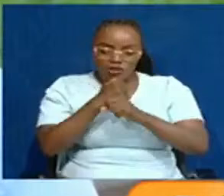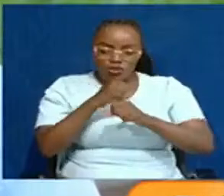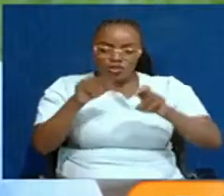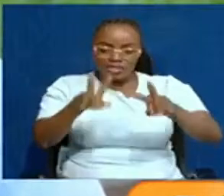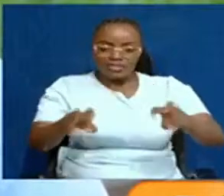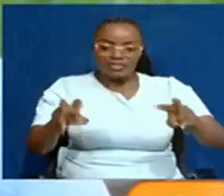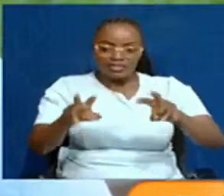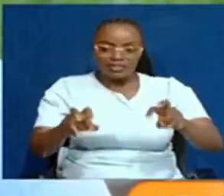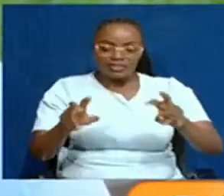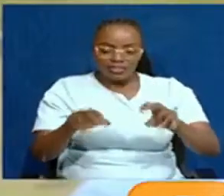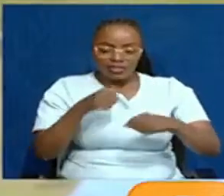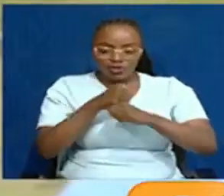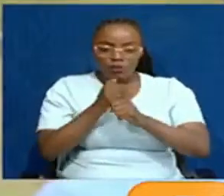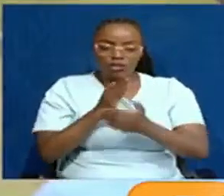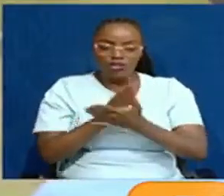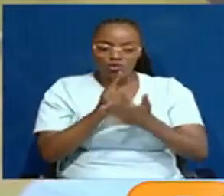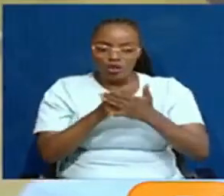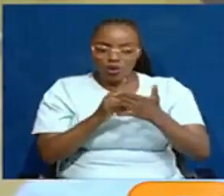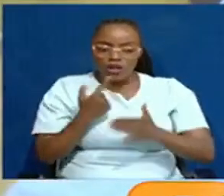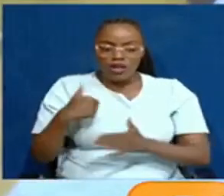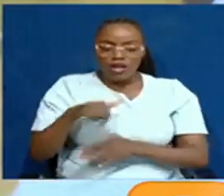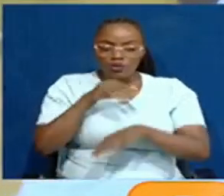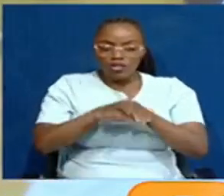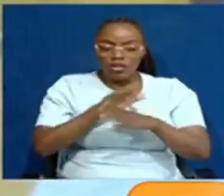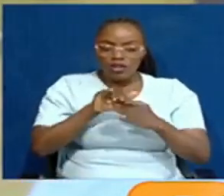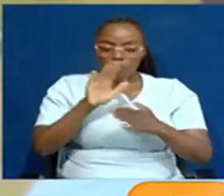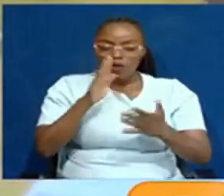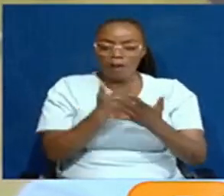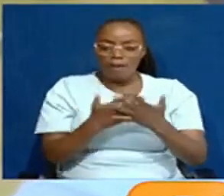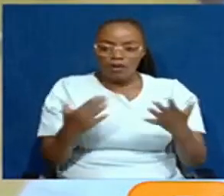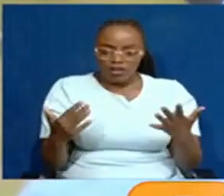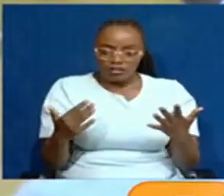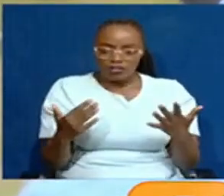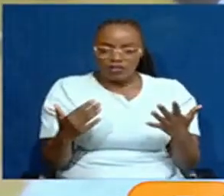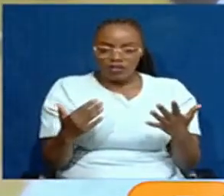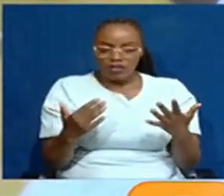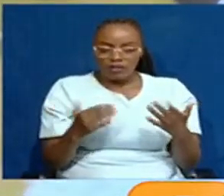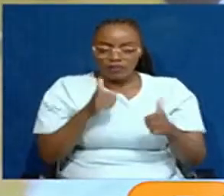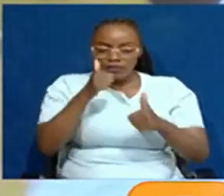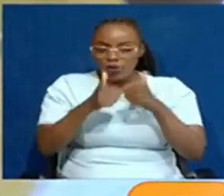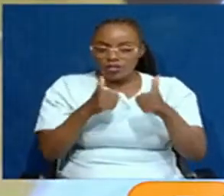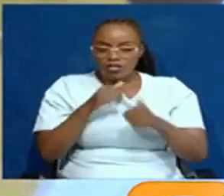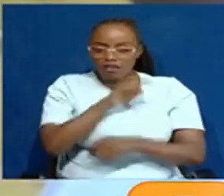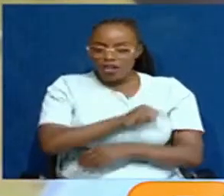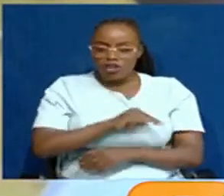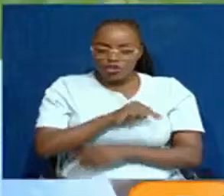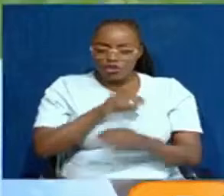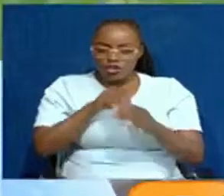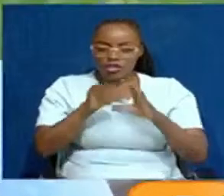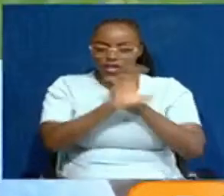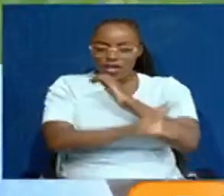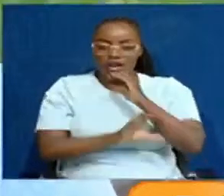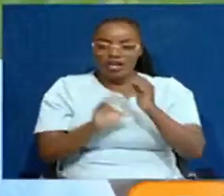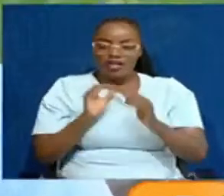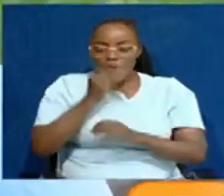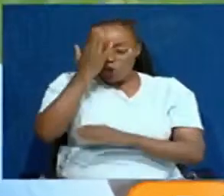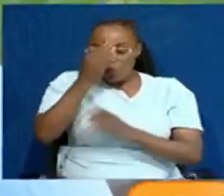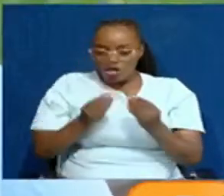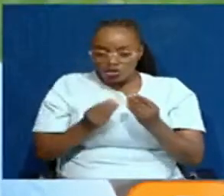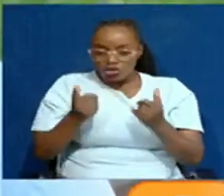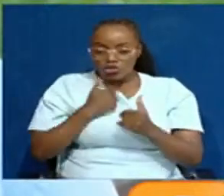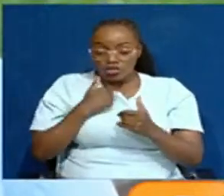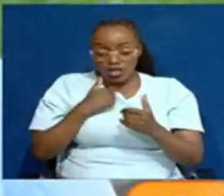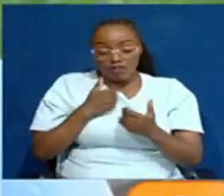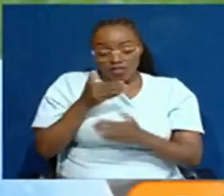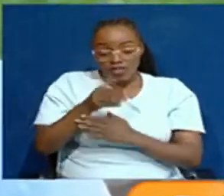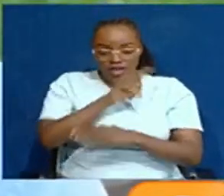research to make sure that we get more products that are natural in our country, because we have the solutions in